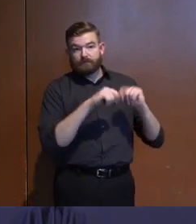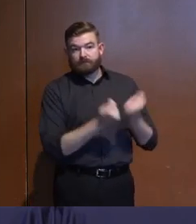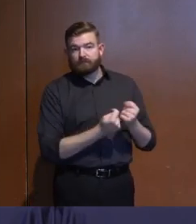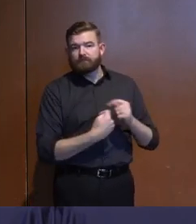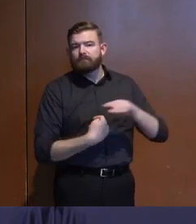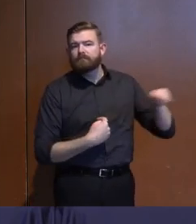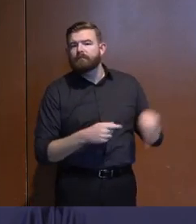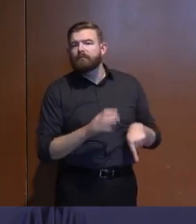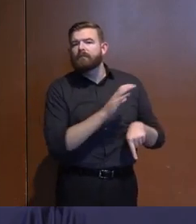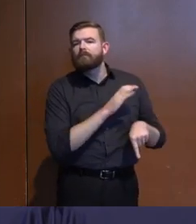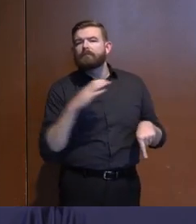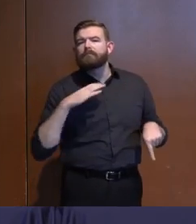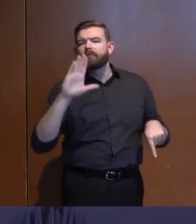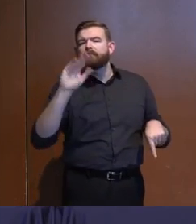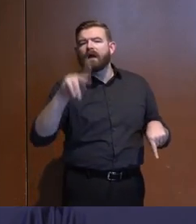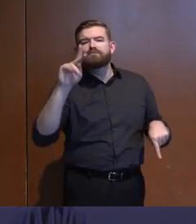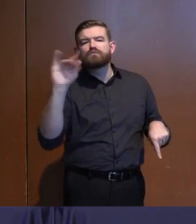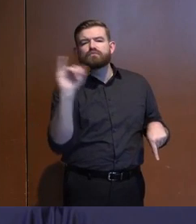and Insurance, Marlene Caride.